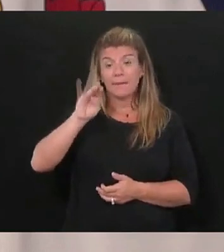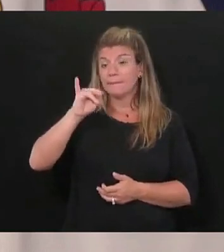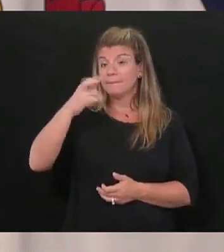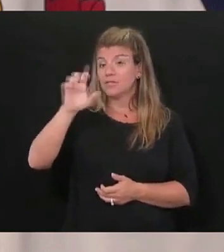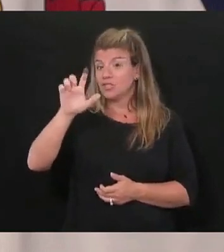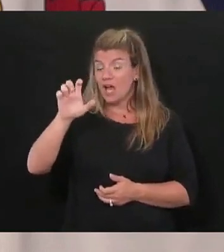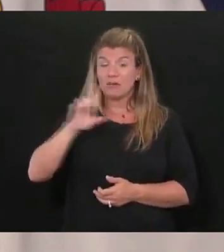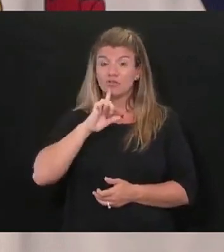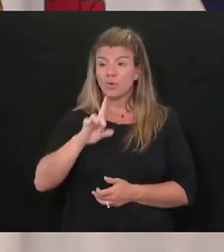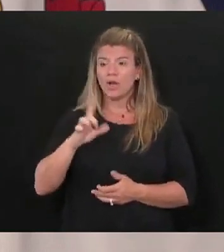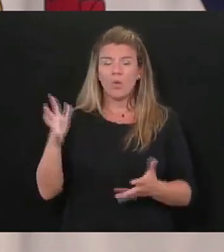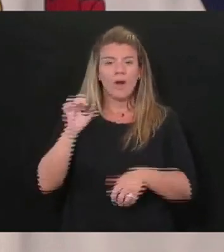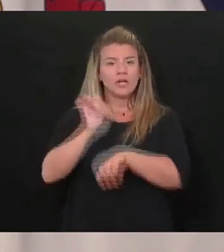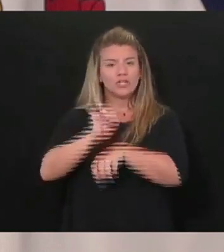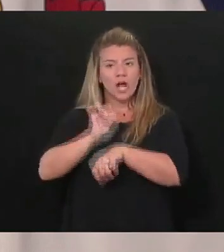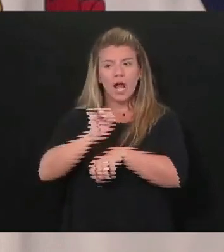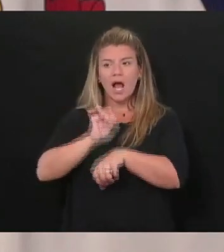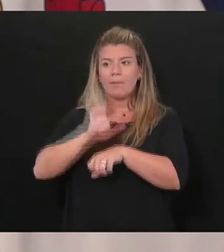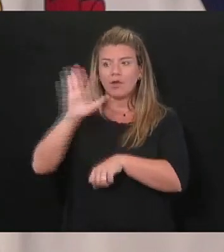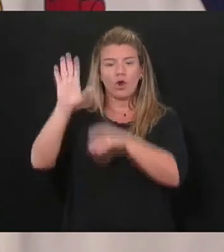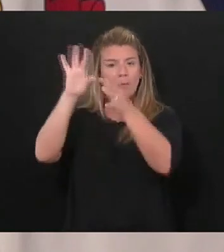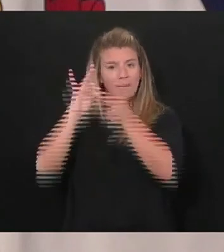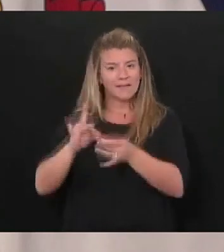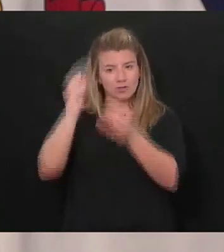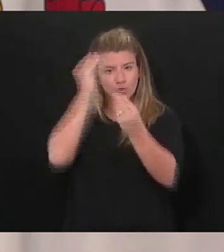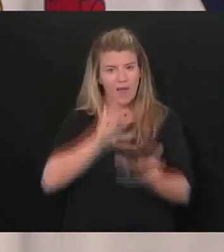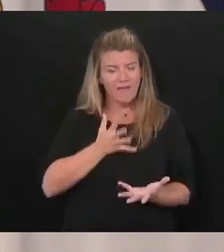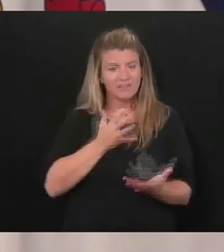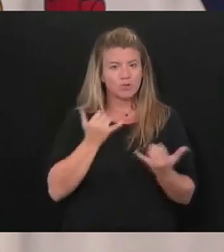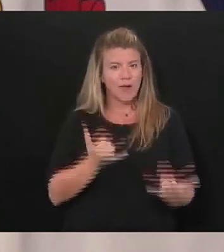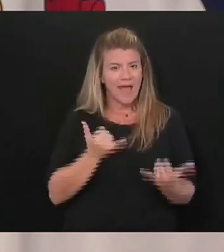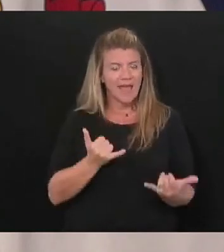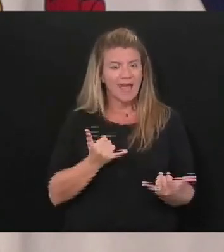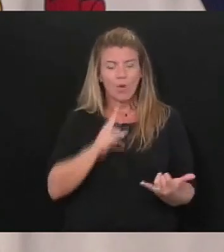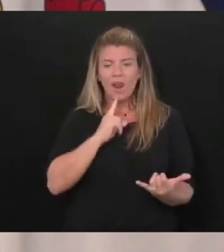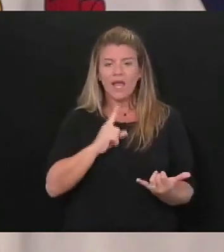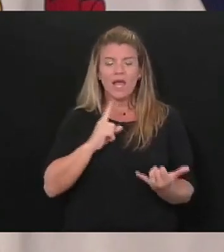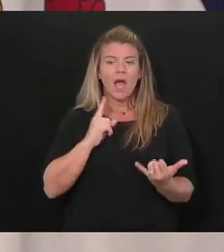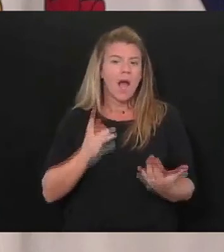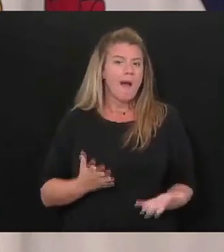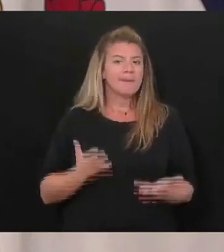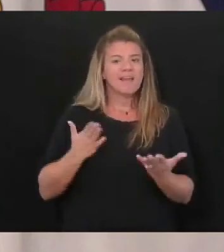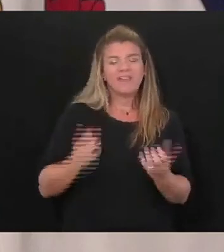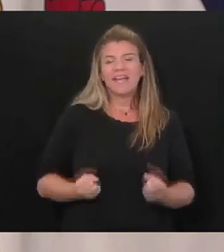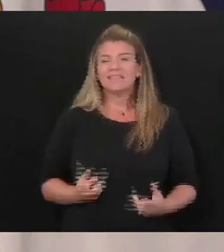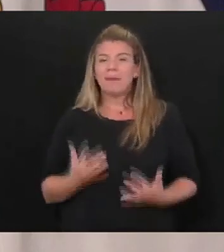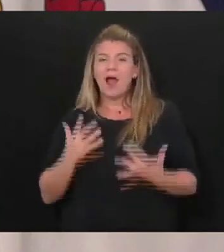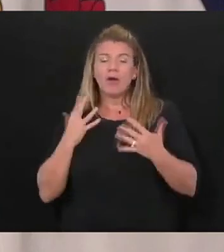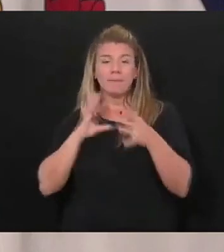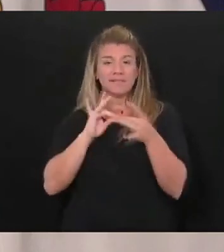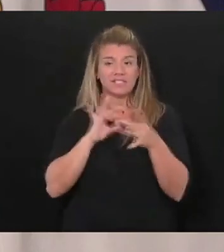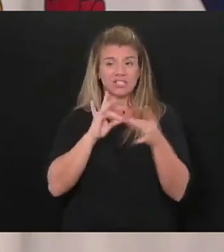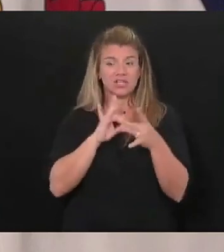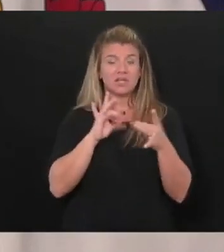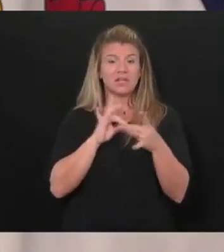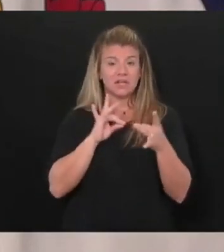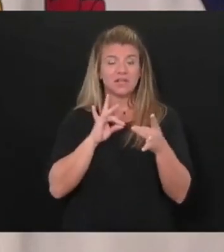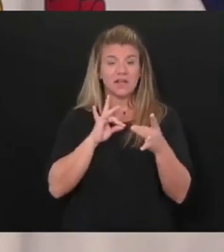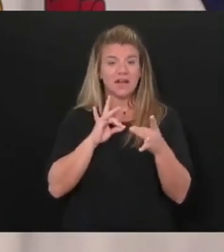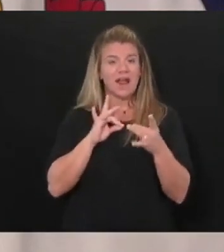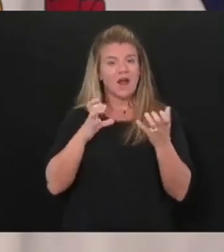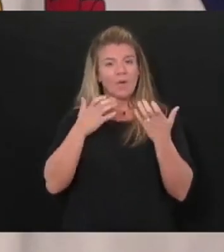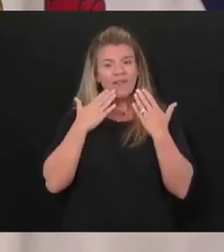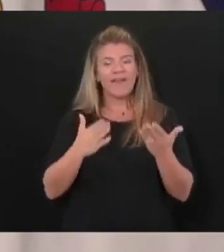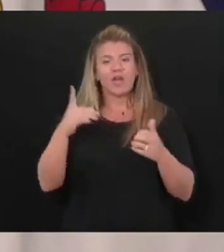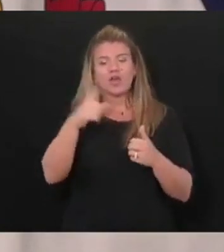what a job and what a message you gave us again today, and an uplifting and inspiring message. And again, thank y'all